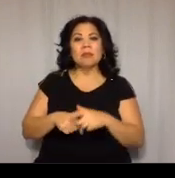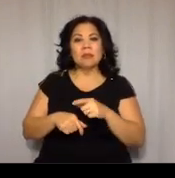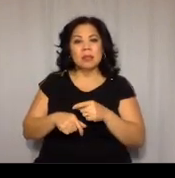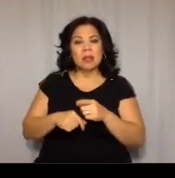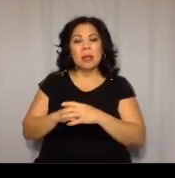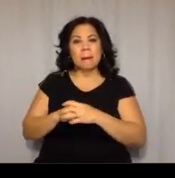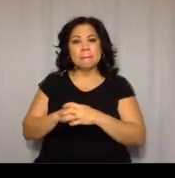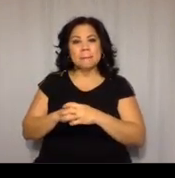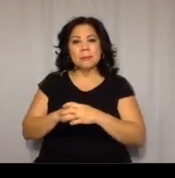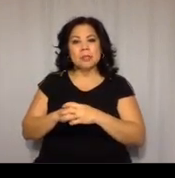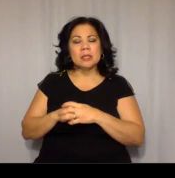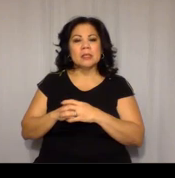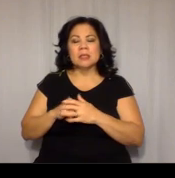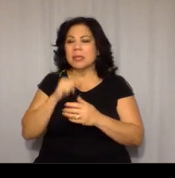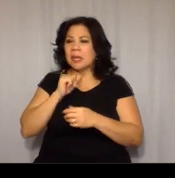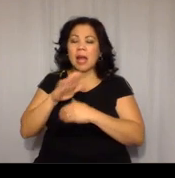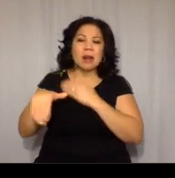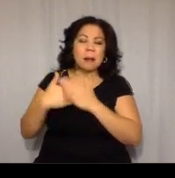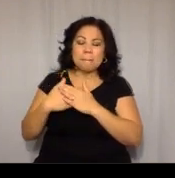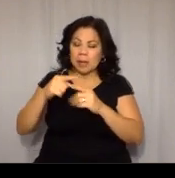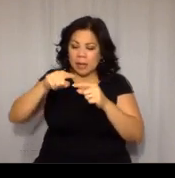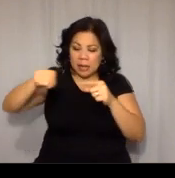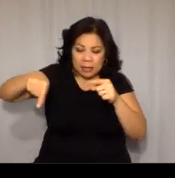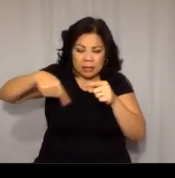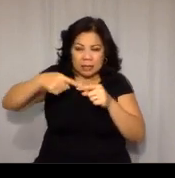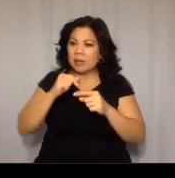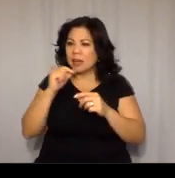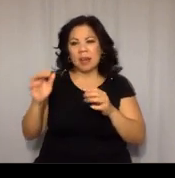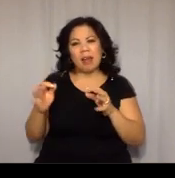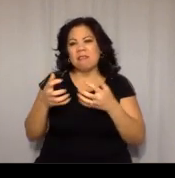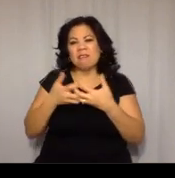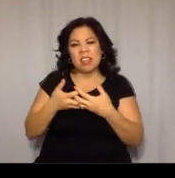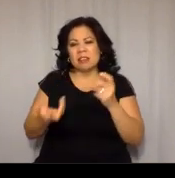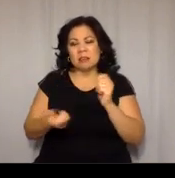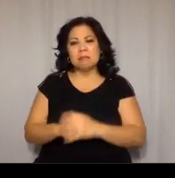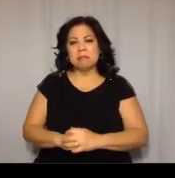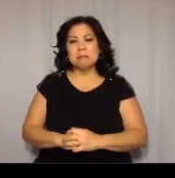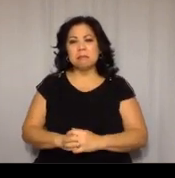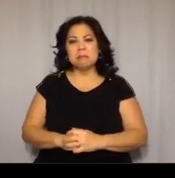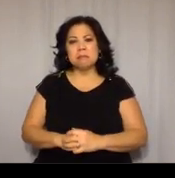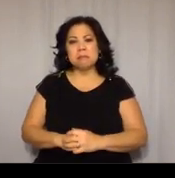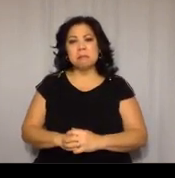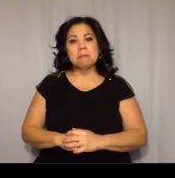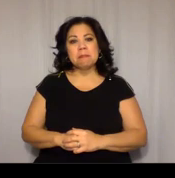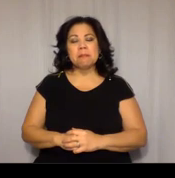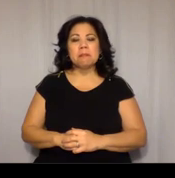not quite. Not quite a complete circle, kind of close. All right, go around. All right.